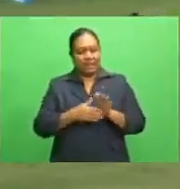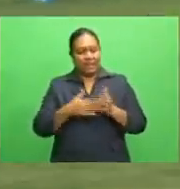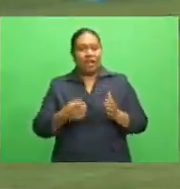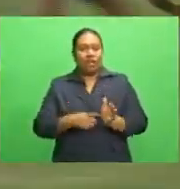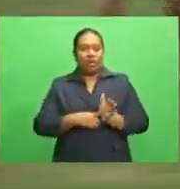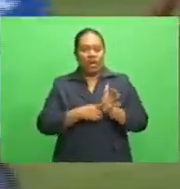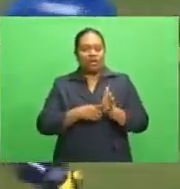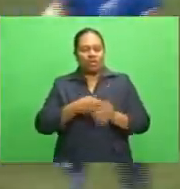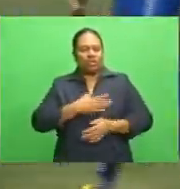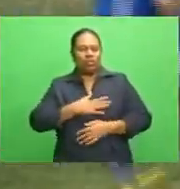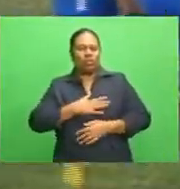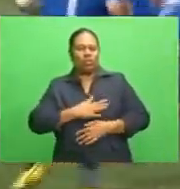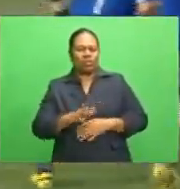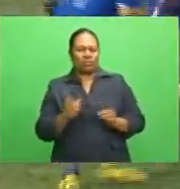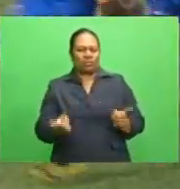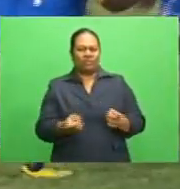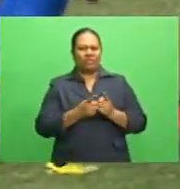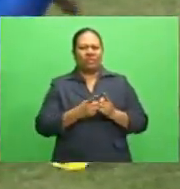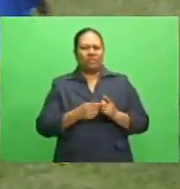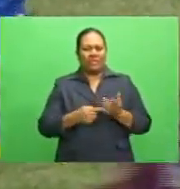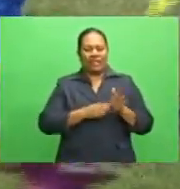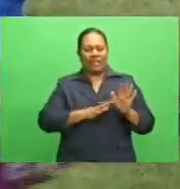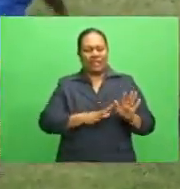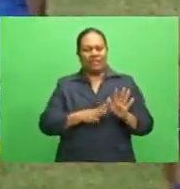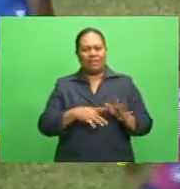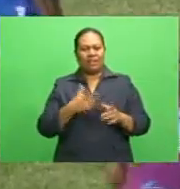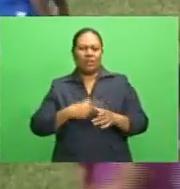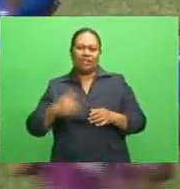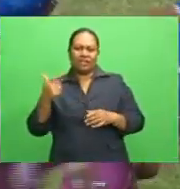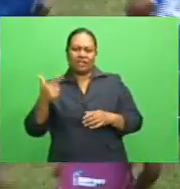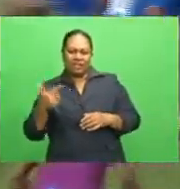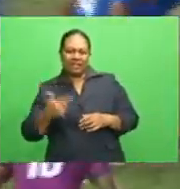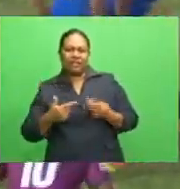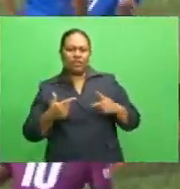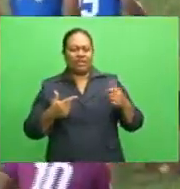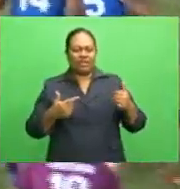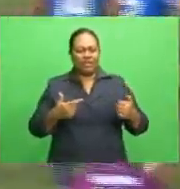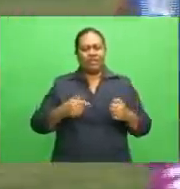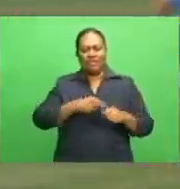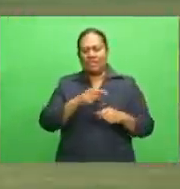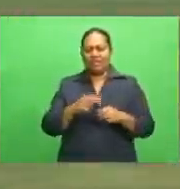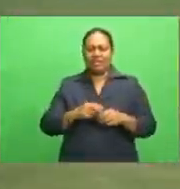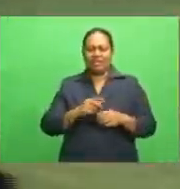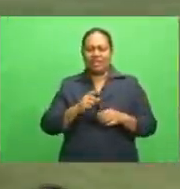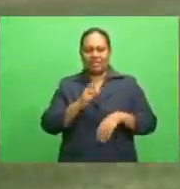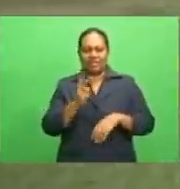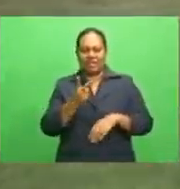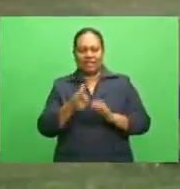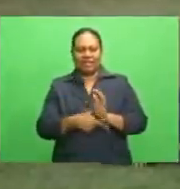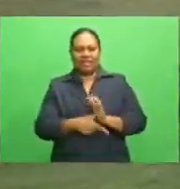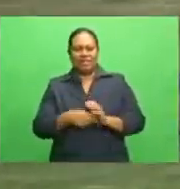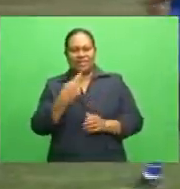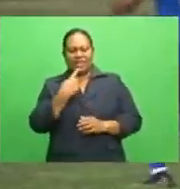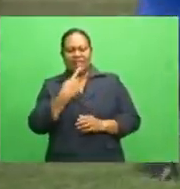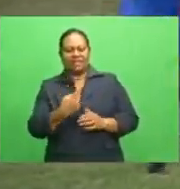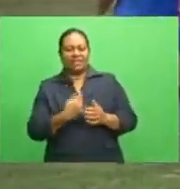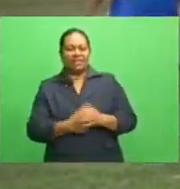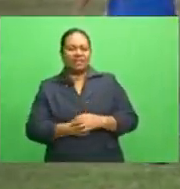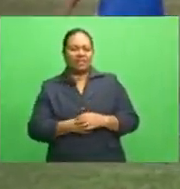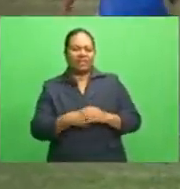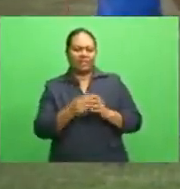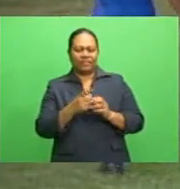is one team that has faced the wrath of Tailevu after losing 17-26 in round 2. Maroons chair Tevita Momo Ndonu says the